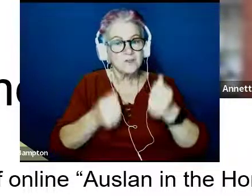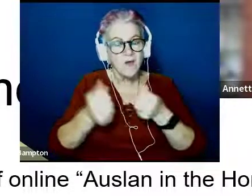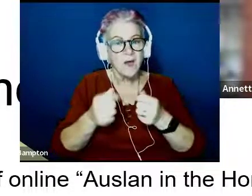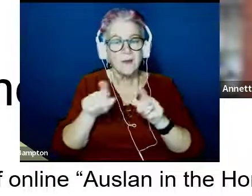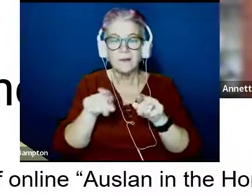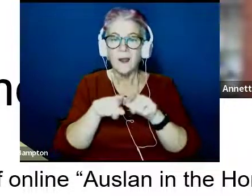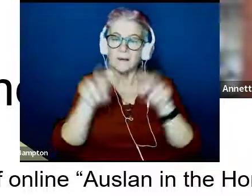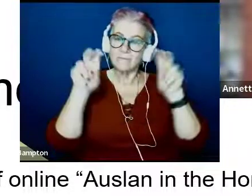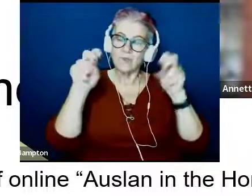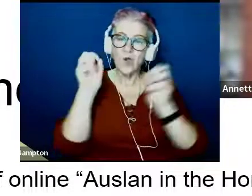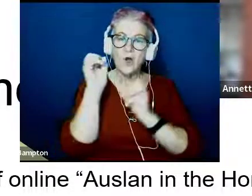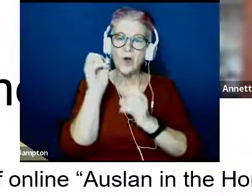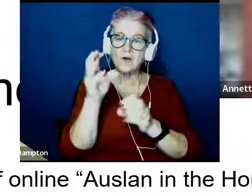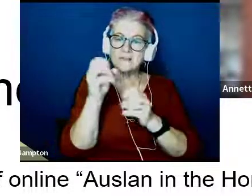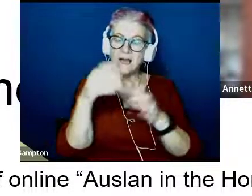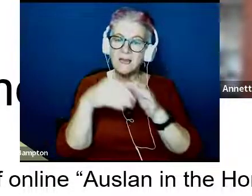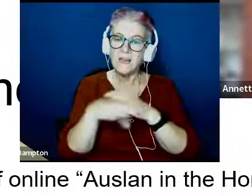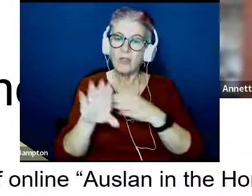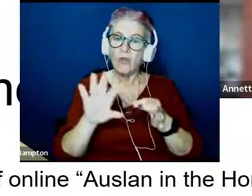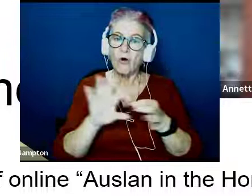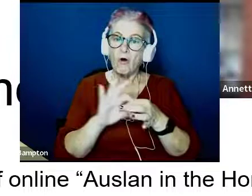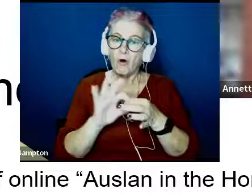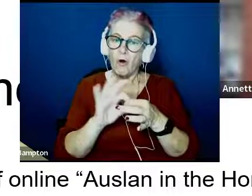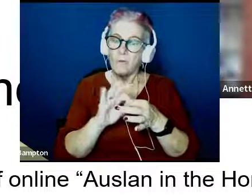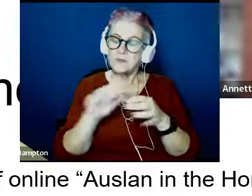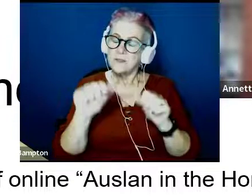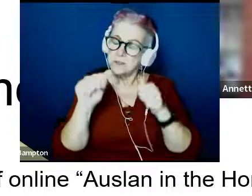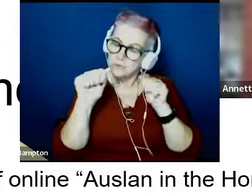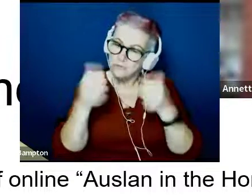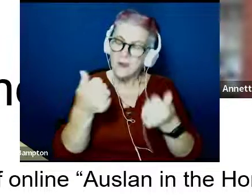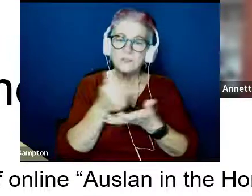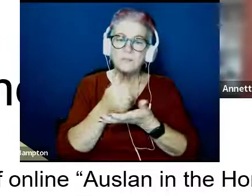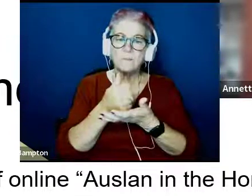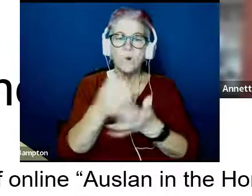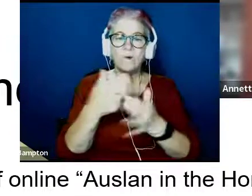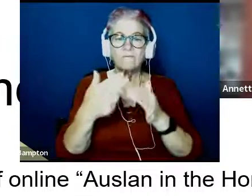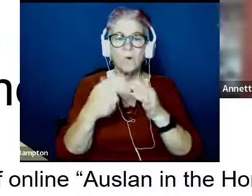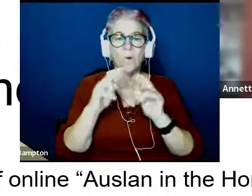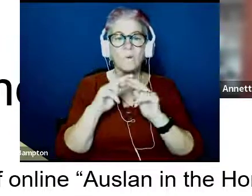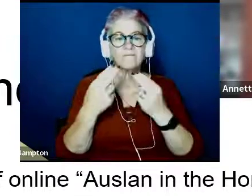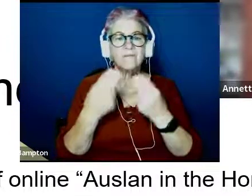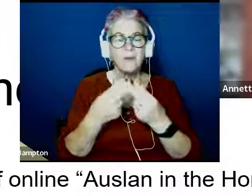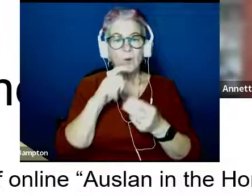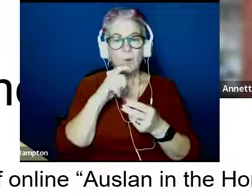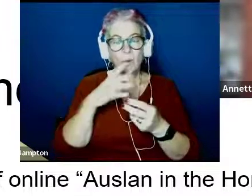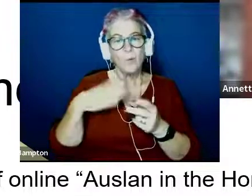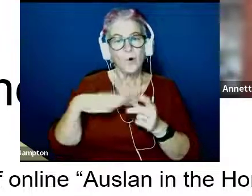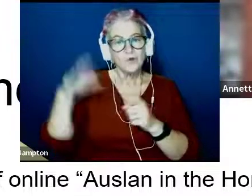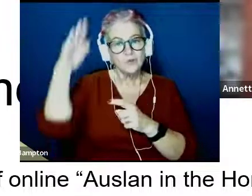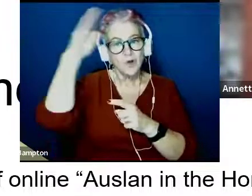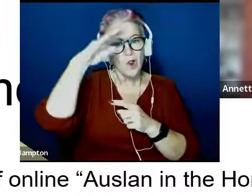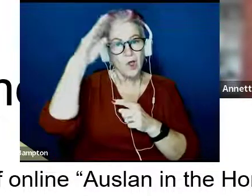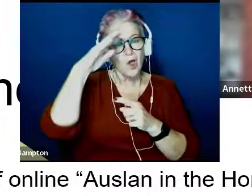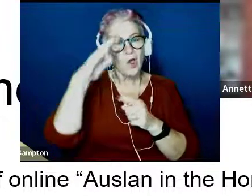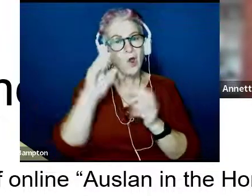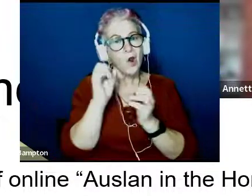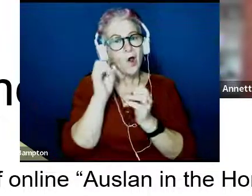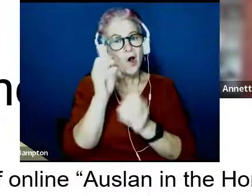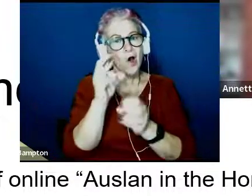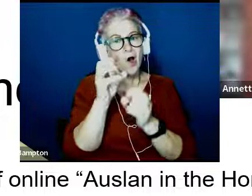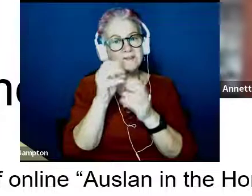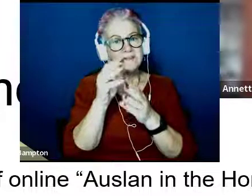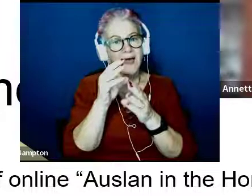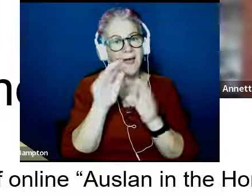been a really great support for that, for families who possibly are learning Auslan altogether to support their